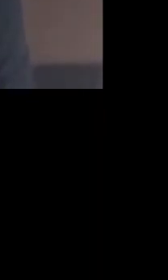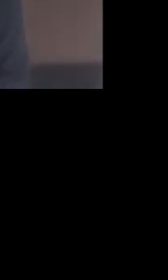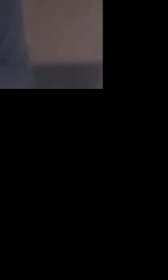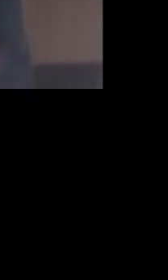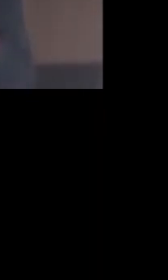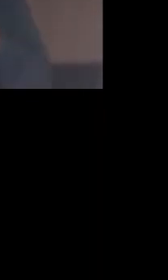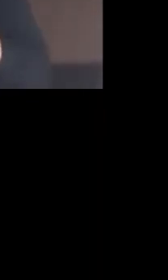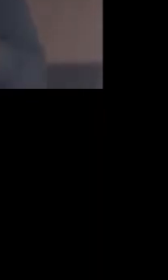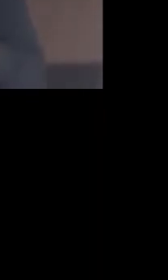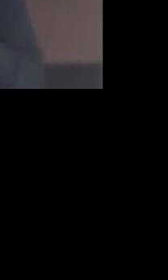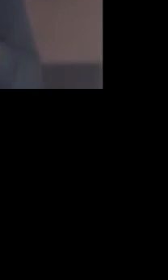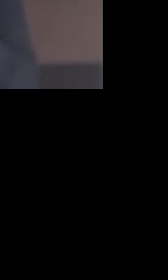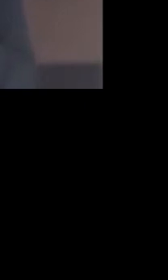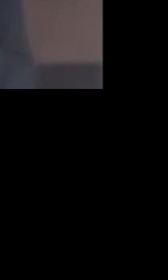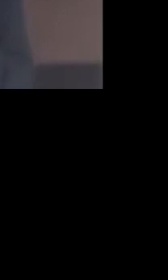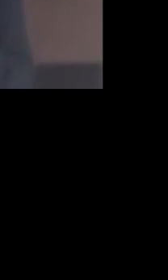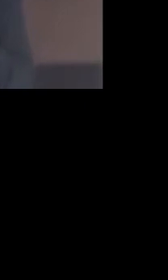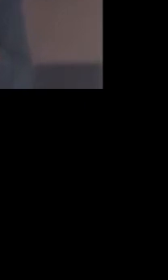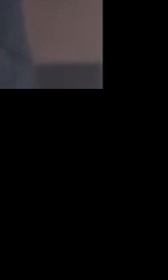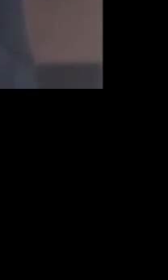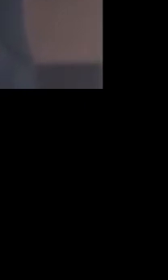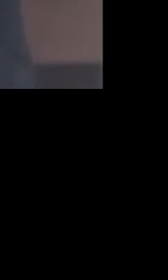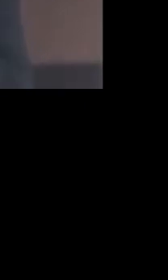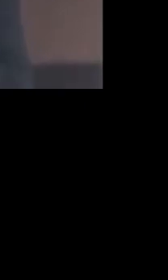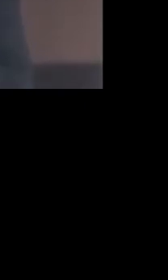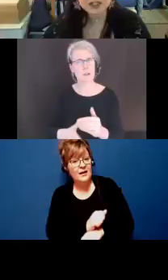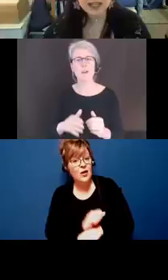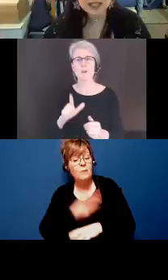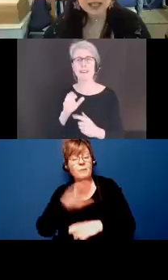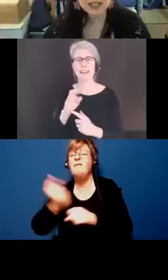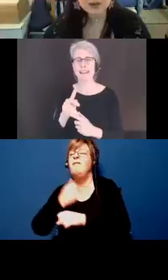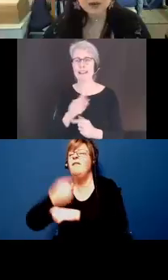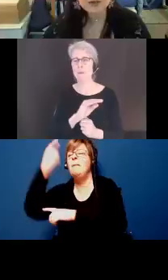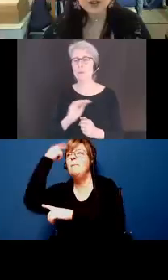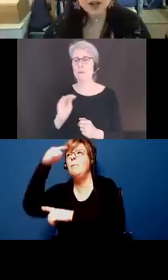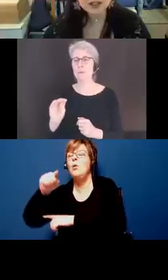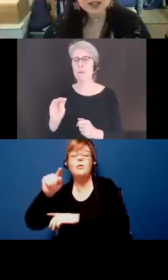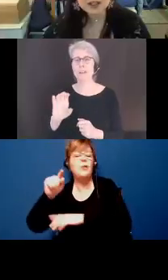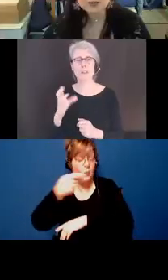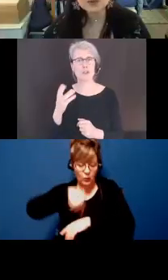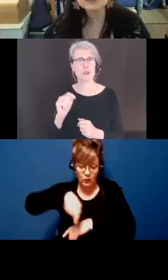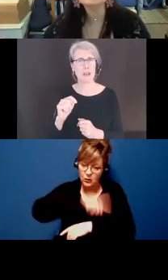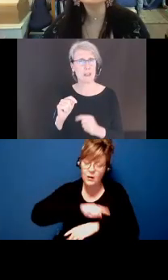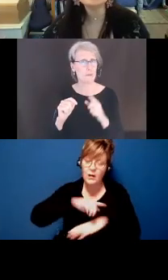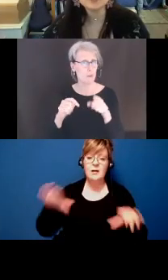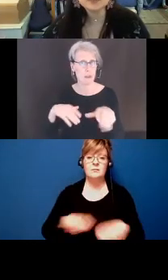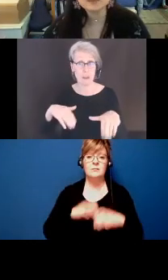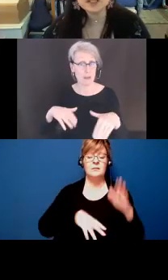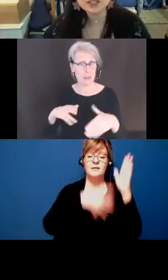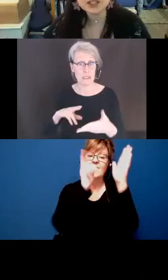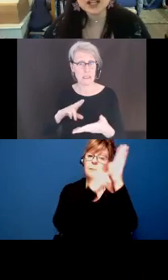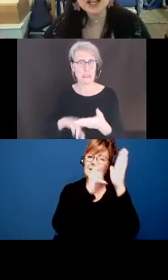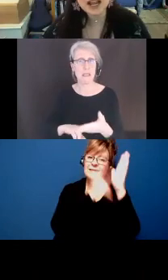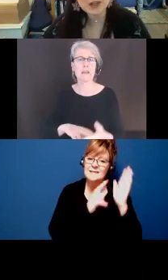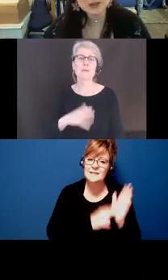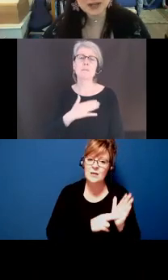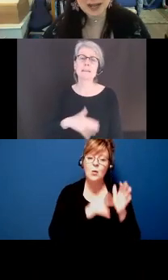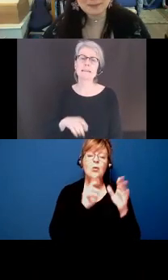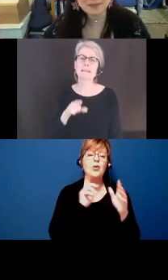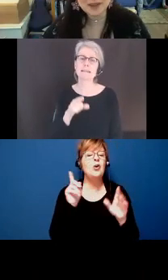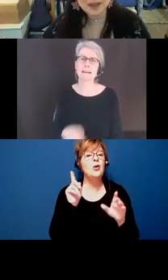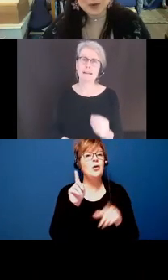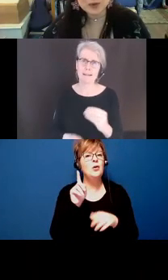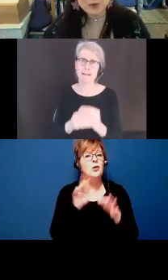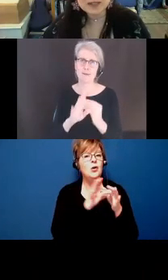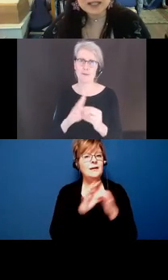to finish. The link to this petition will be put into the chat, and if you have not done so, please go to this petition and add your